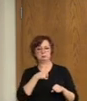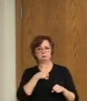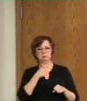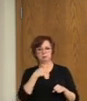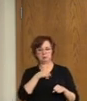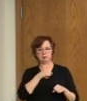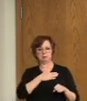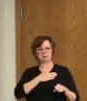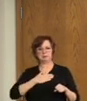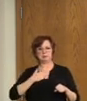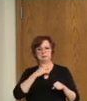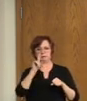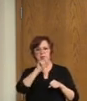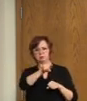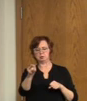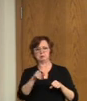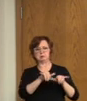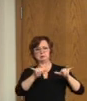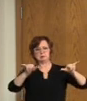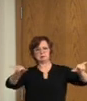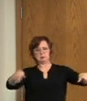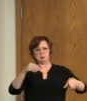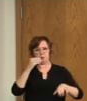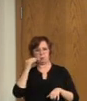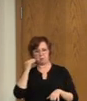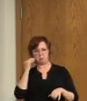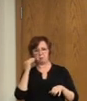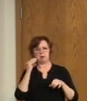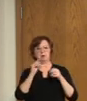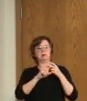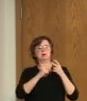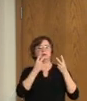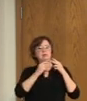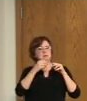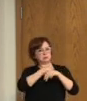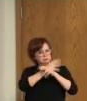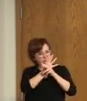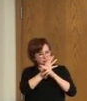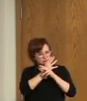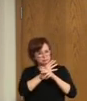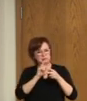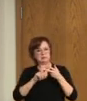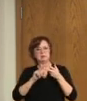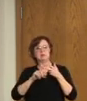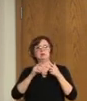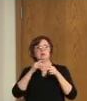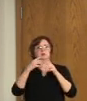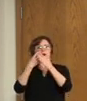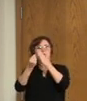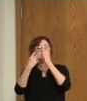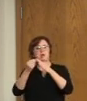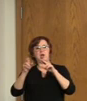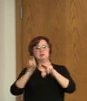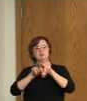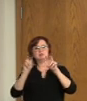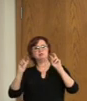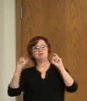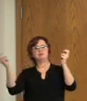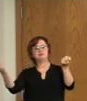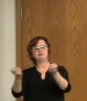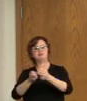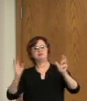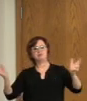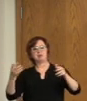friends. Visit outdoors if you can. Have a quiet Christmas. What we are